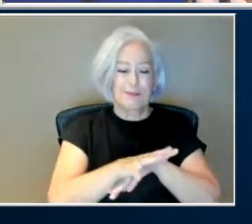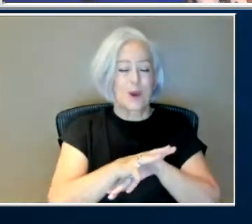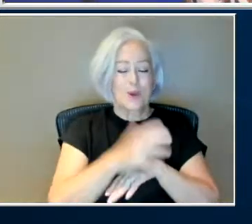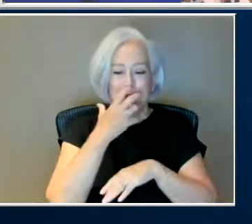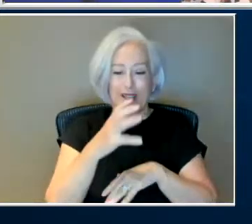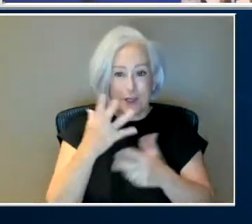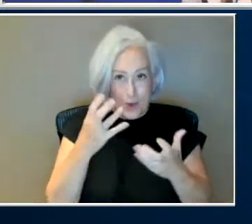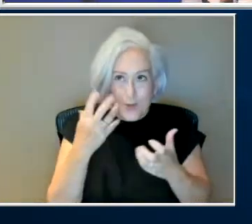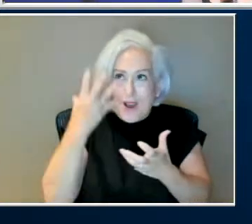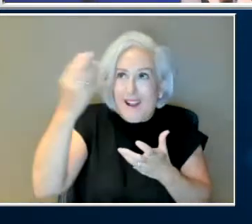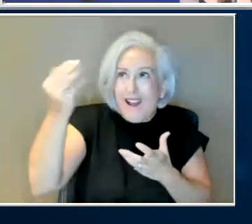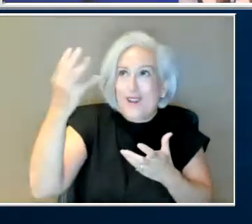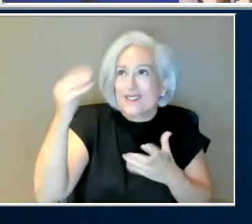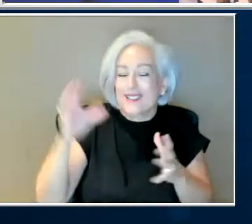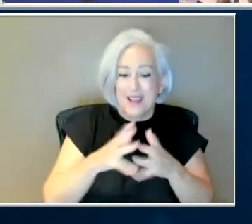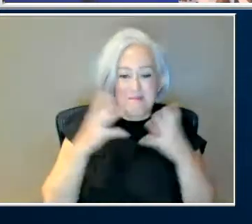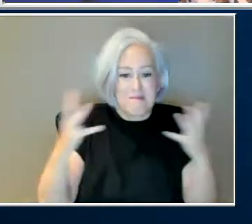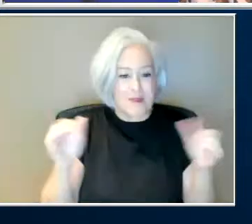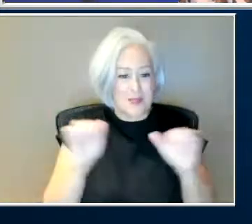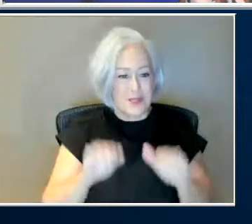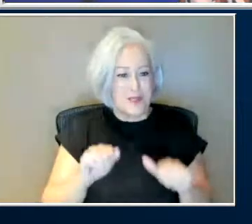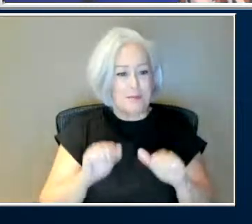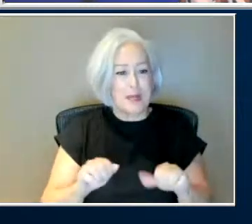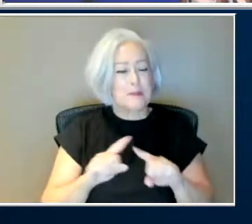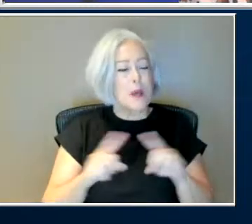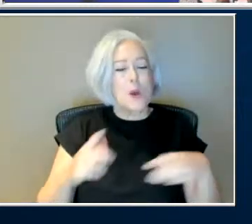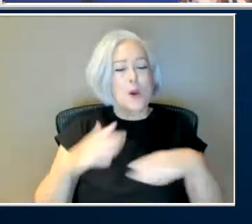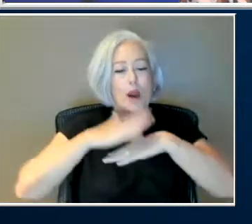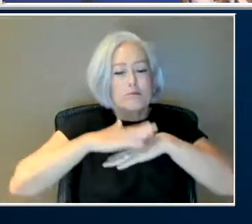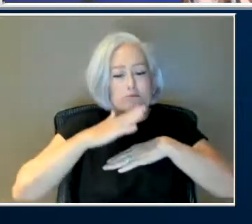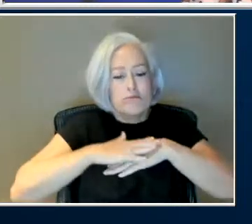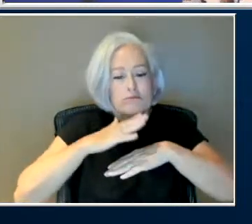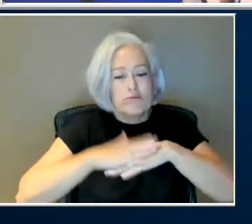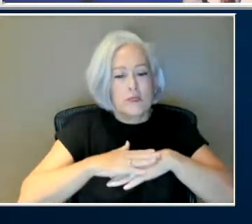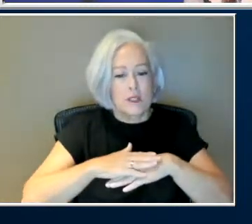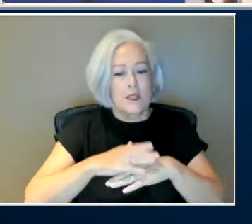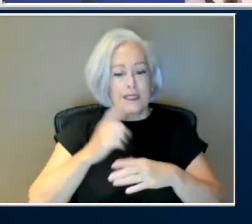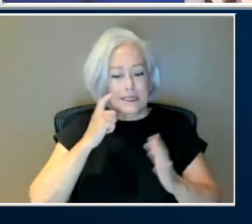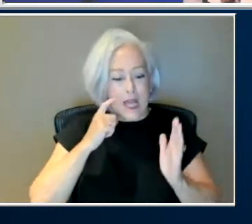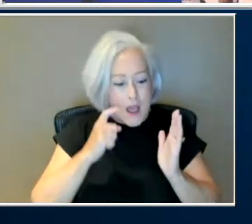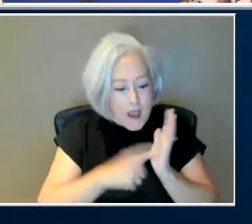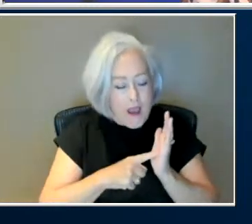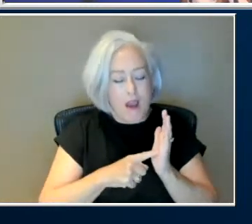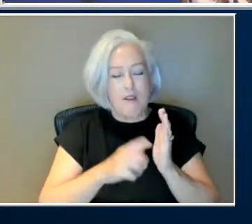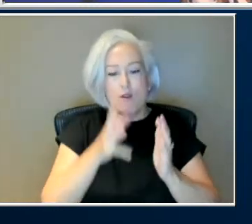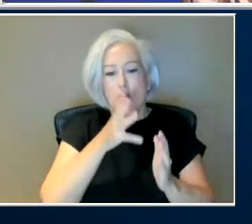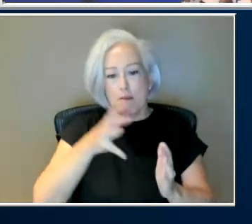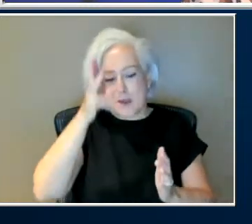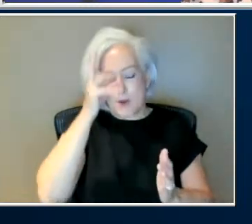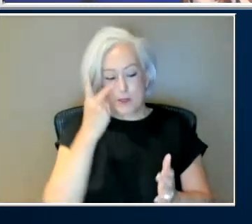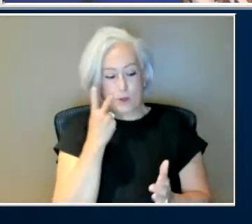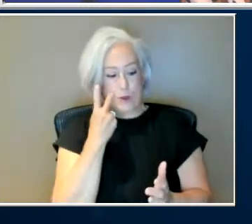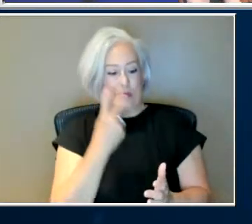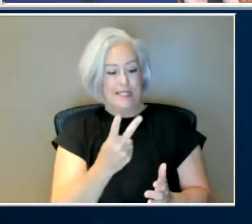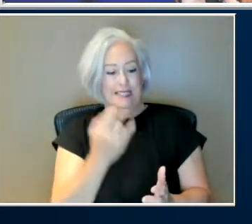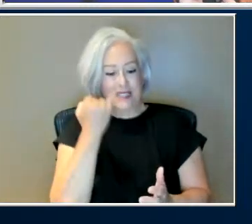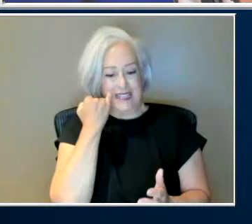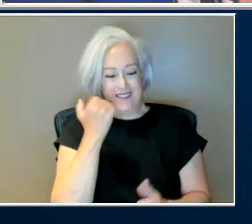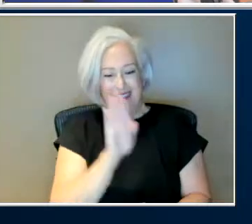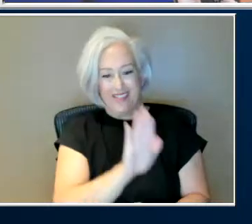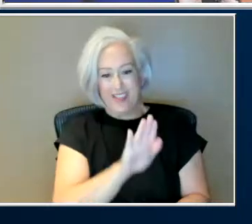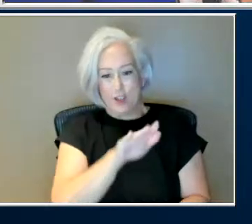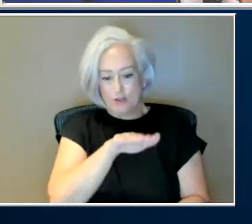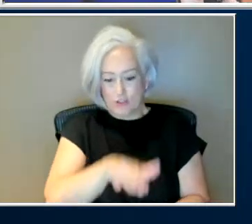But what kind of warning signs should parents be looking for to recognize if their child is truly